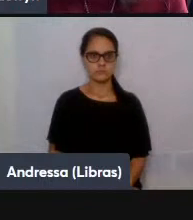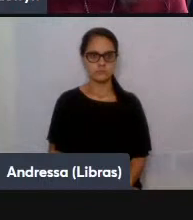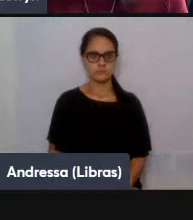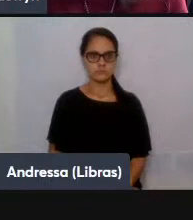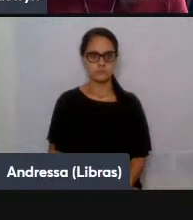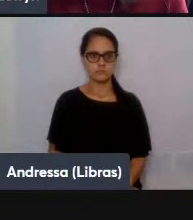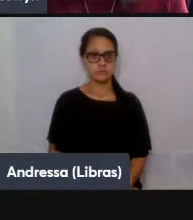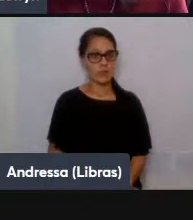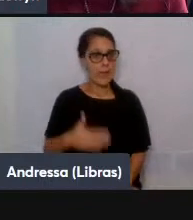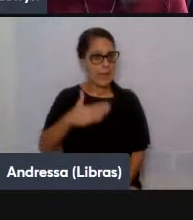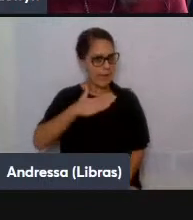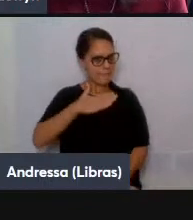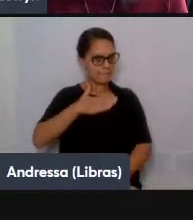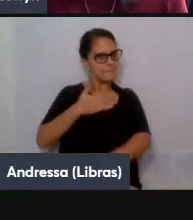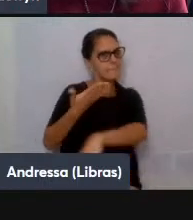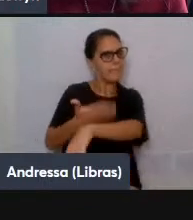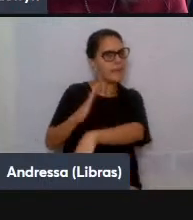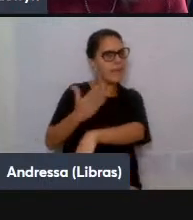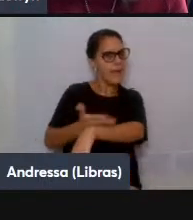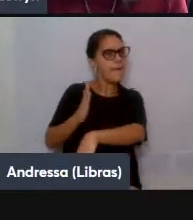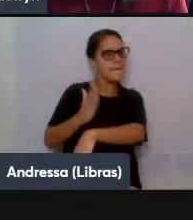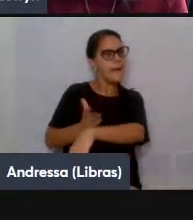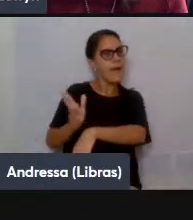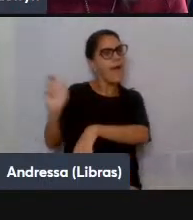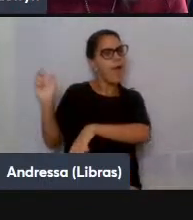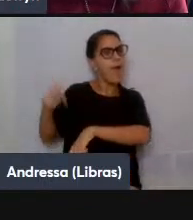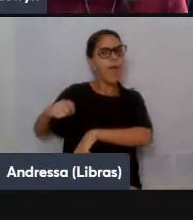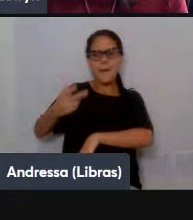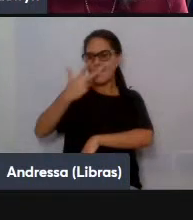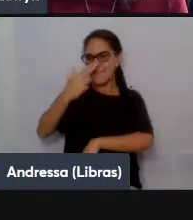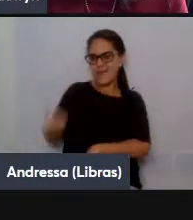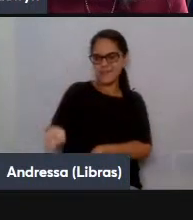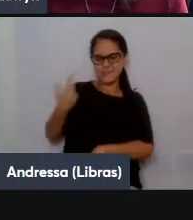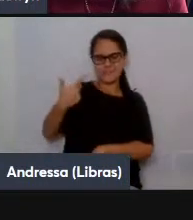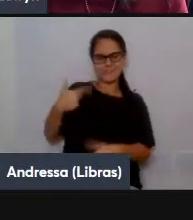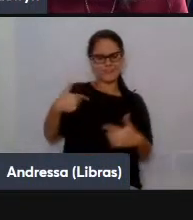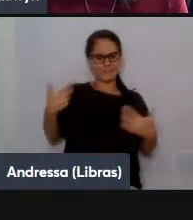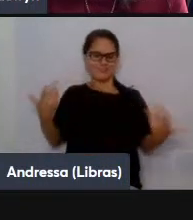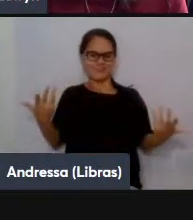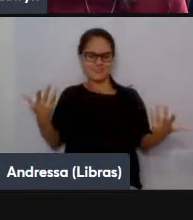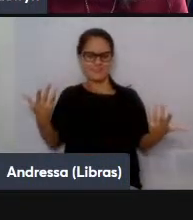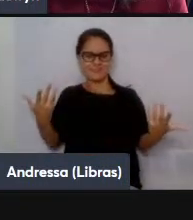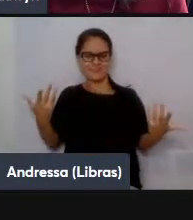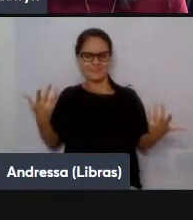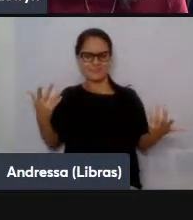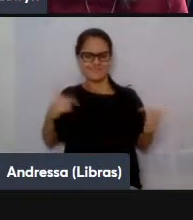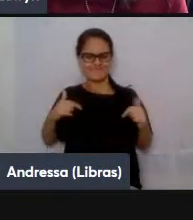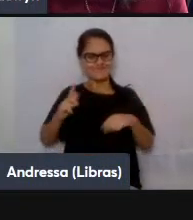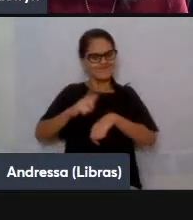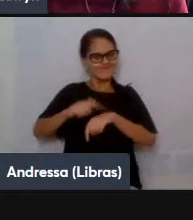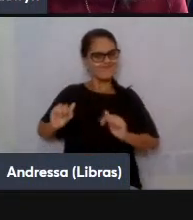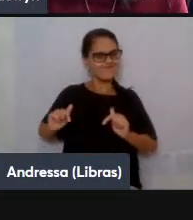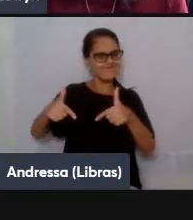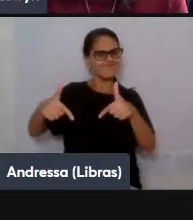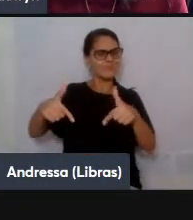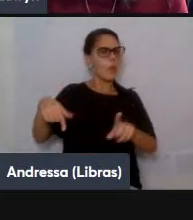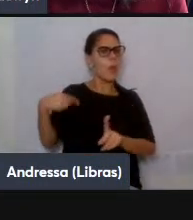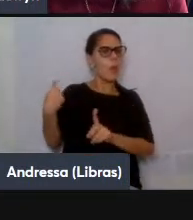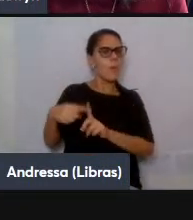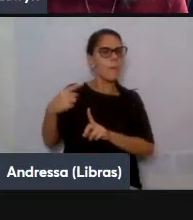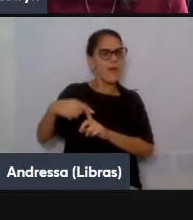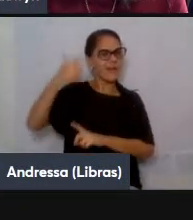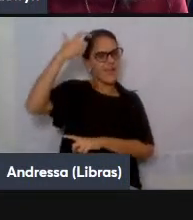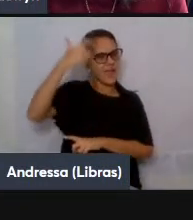Minha própria prática é um tanto estranha em relação a isso, porque eu sou